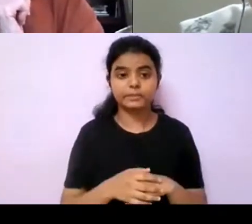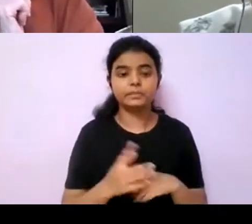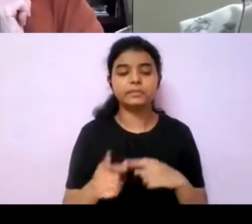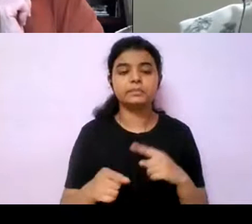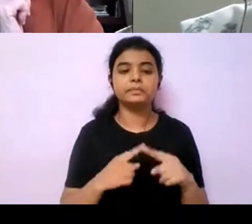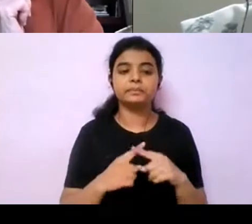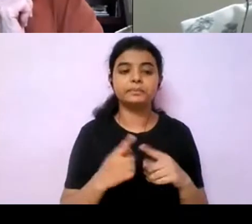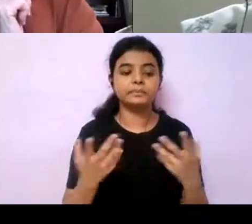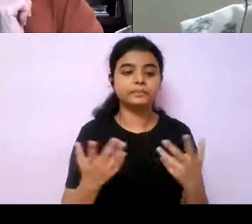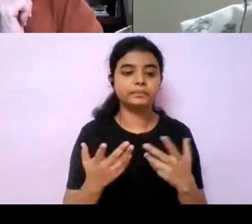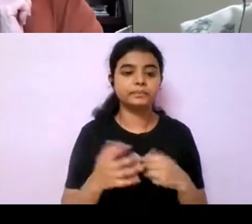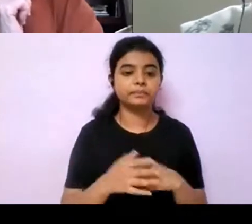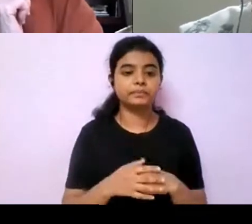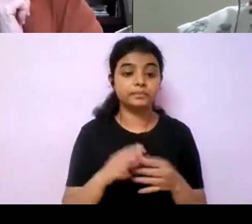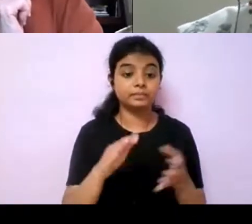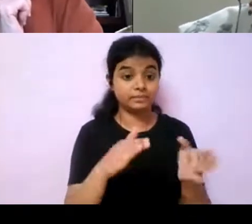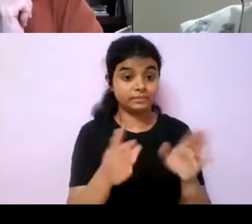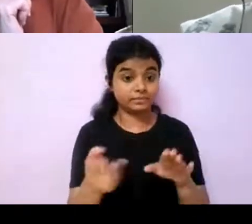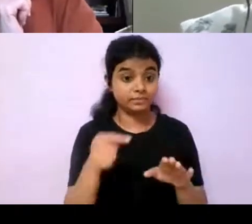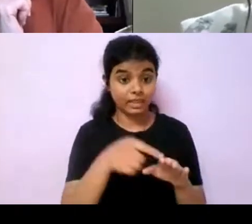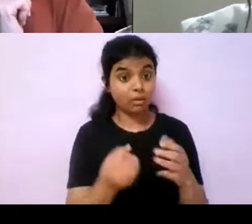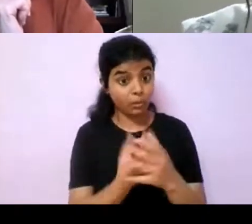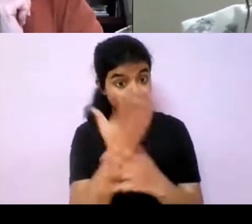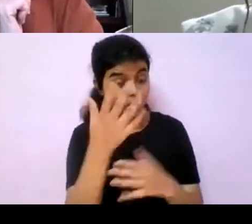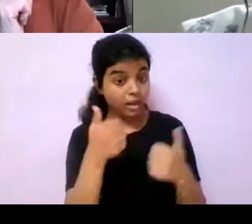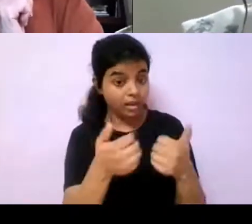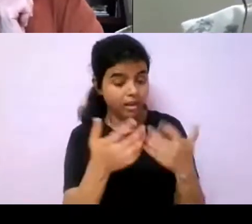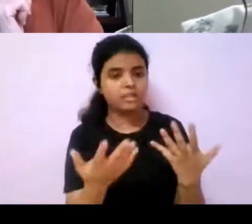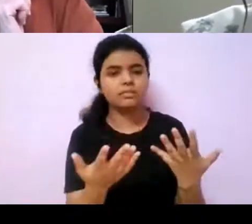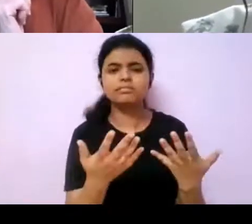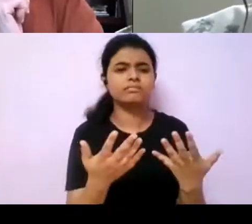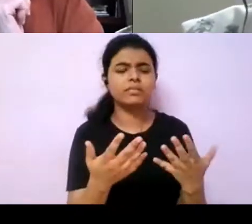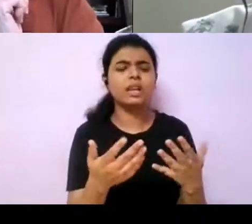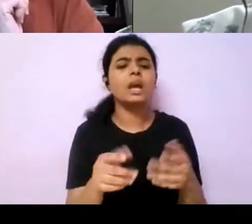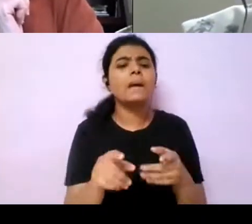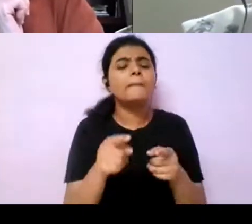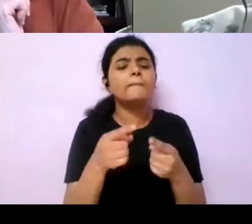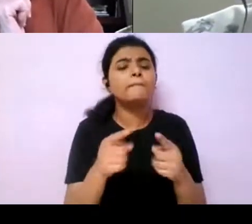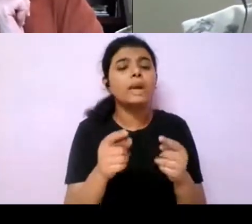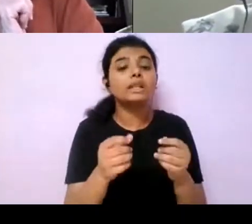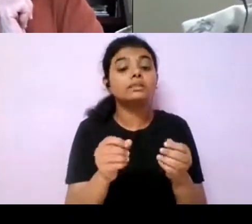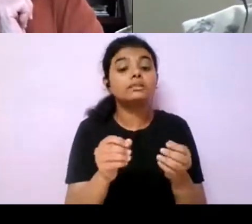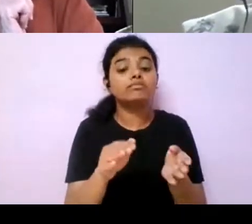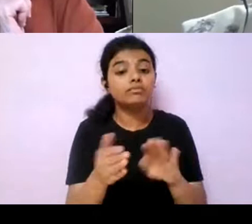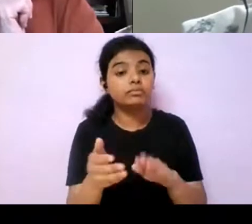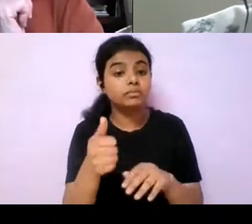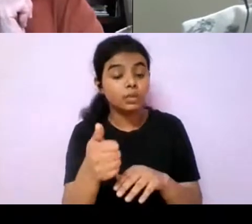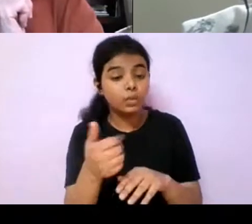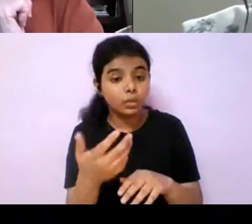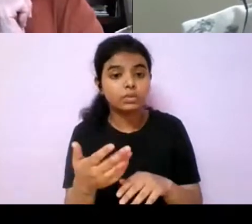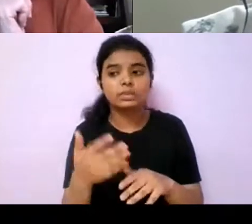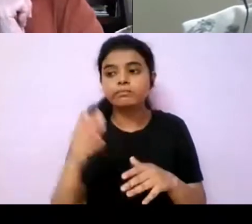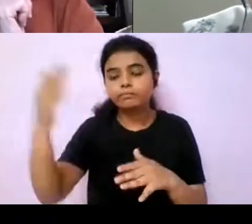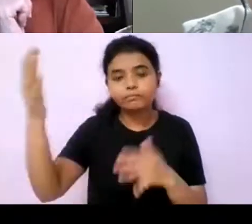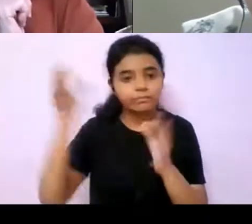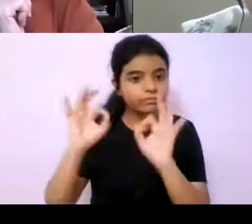Because while death is not flourishing, a good death is part of it, I think, a flourishing